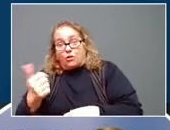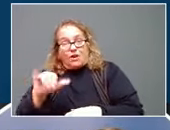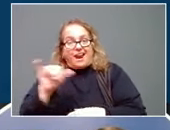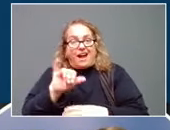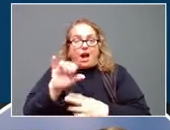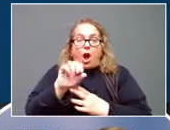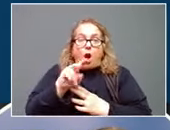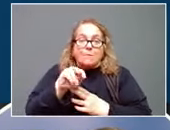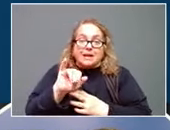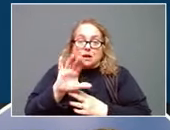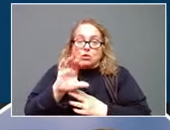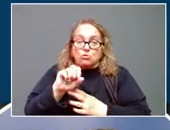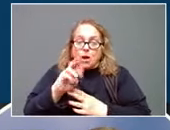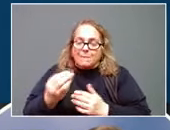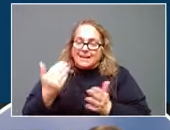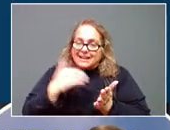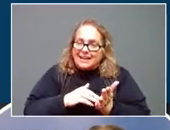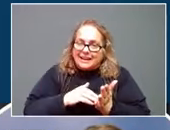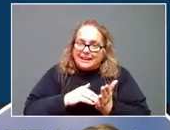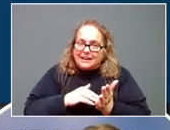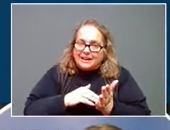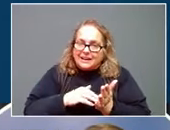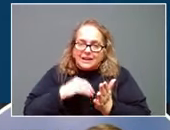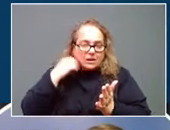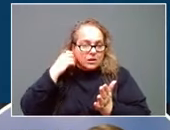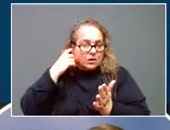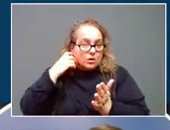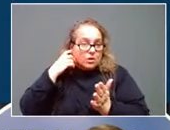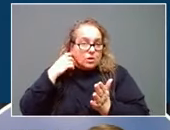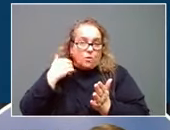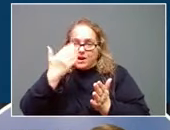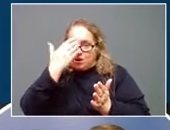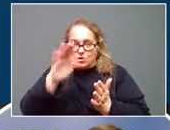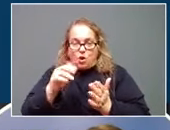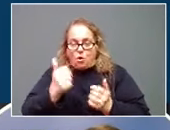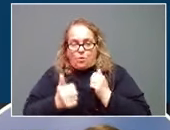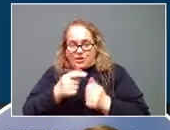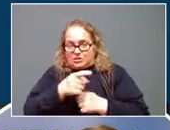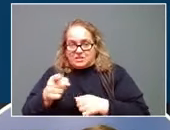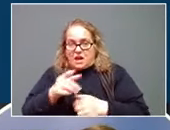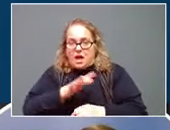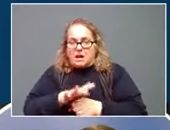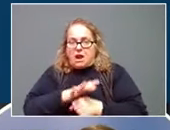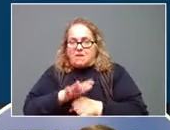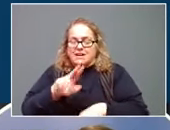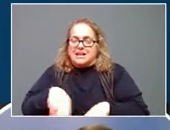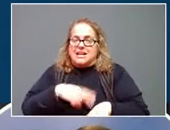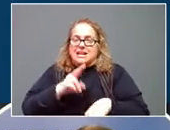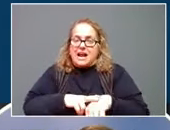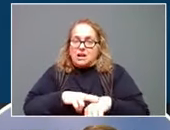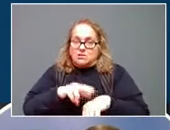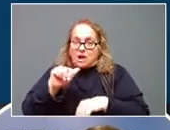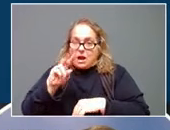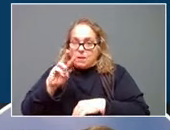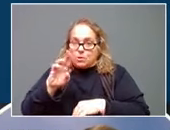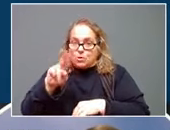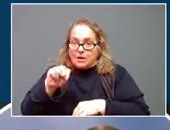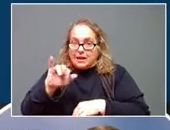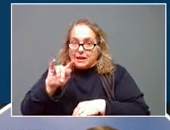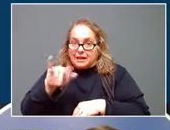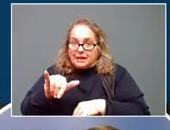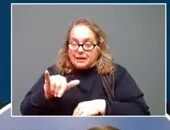We don't know that which one of these will create enough natural immunity for those that haven't gotten vaccinated for us to get where we want